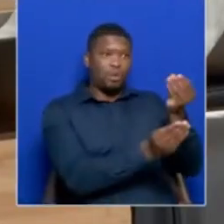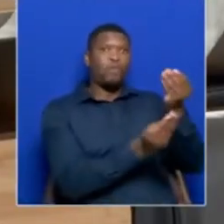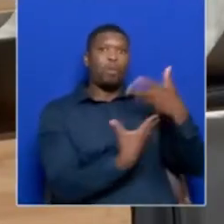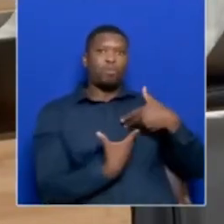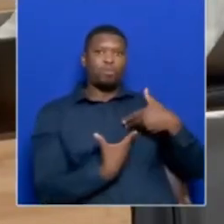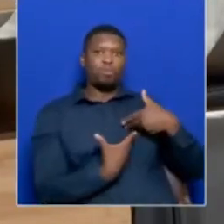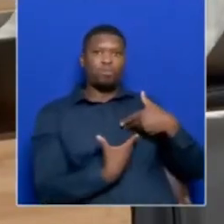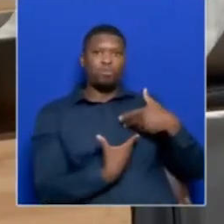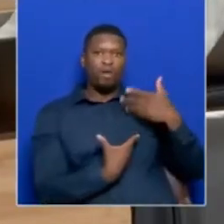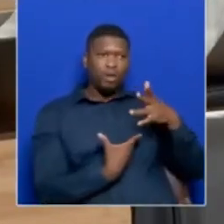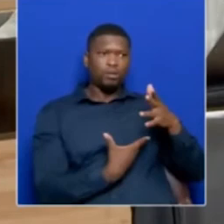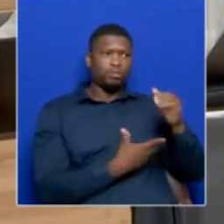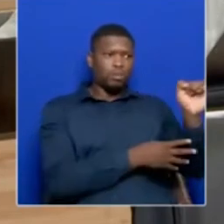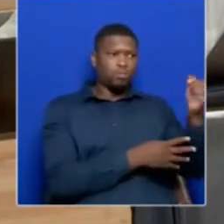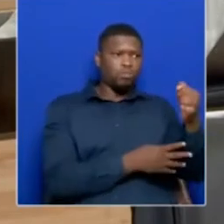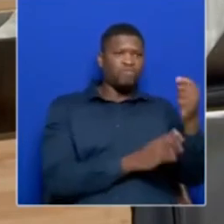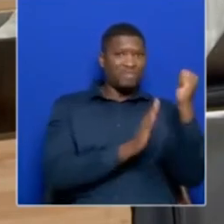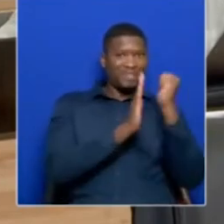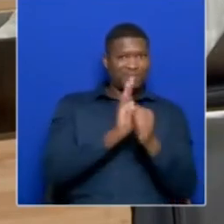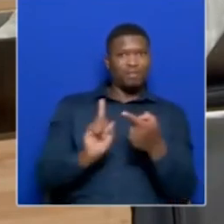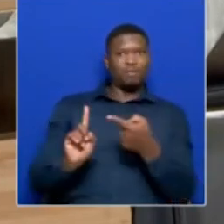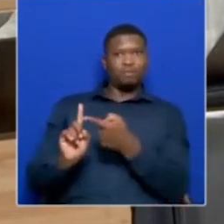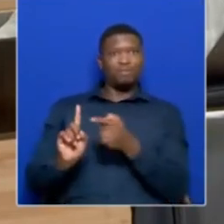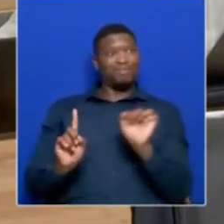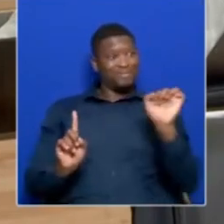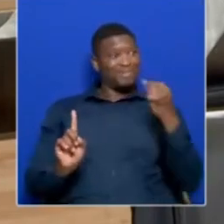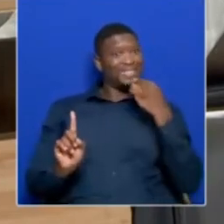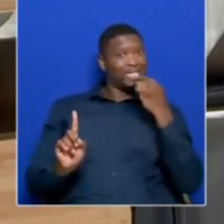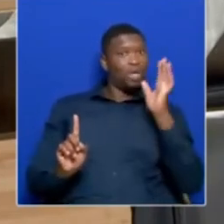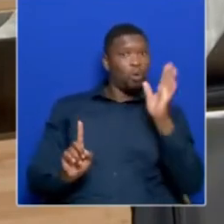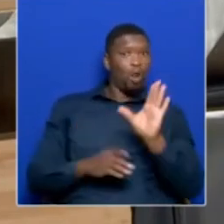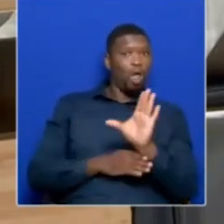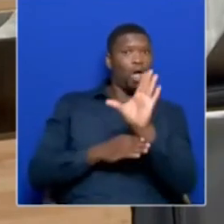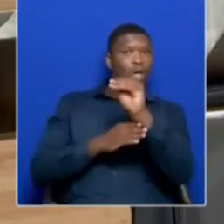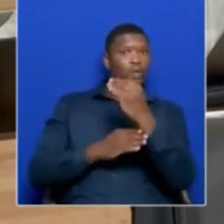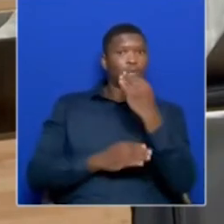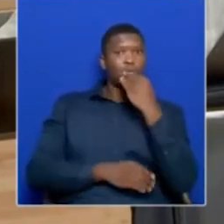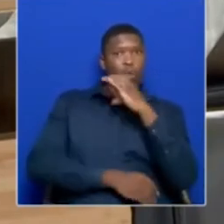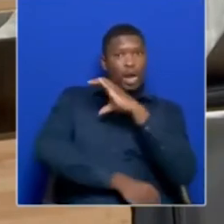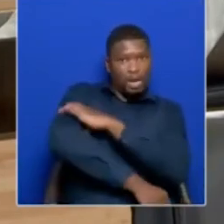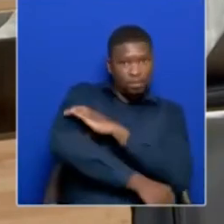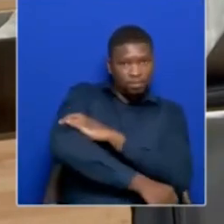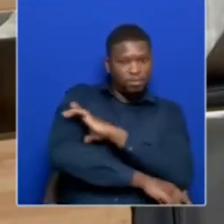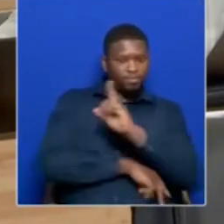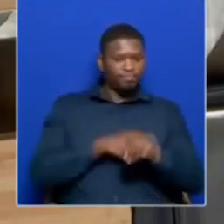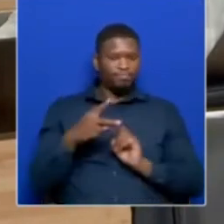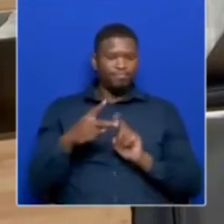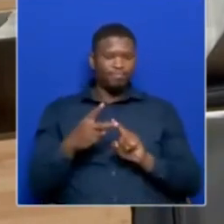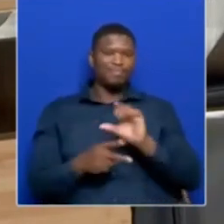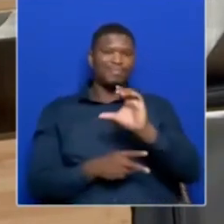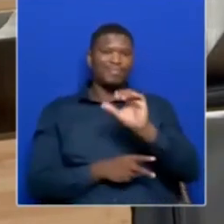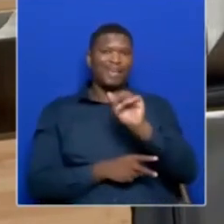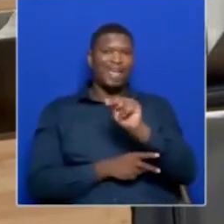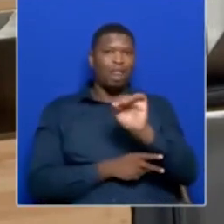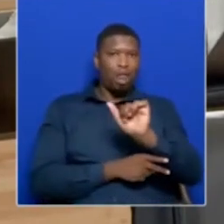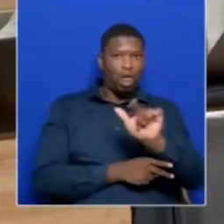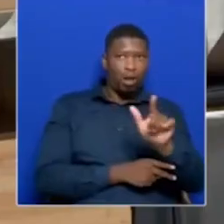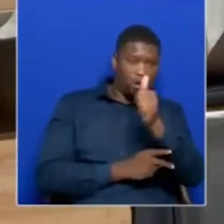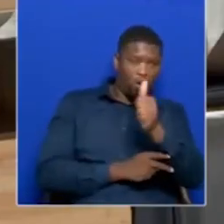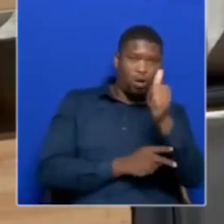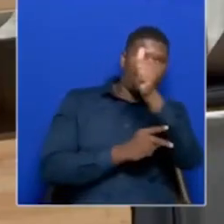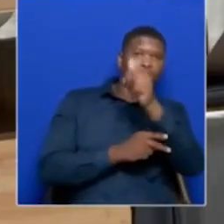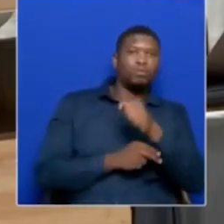me that he's going to ask the captain and the colonel to assist them in such a way that when they